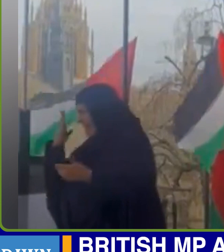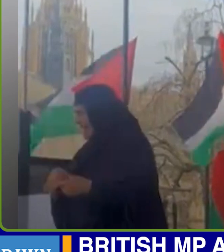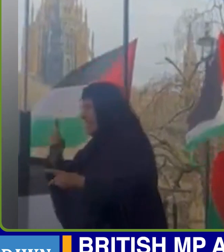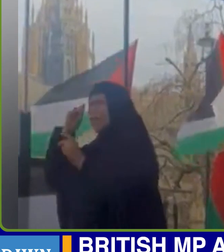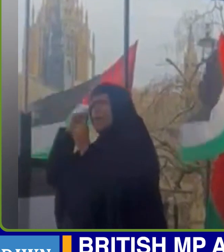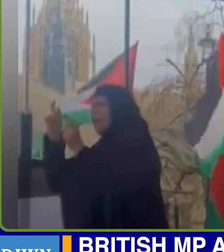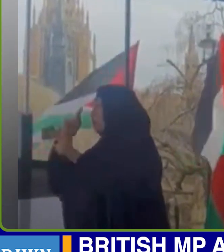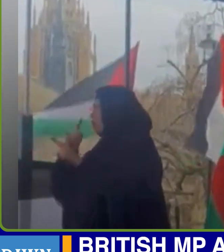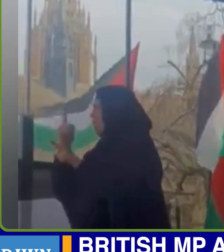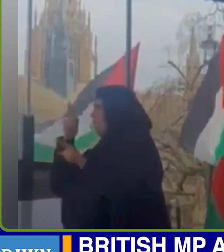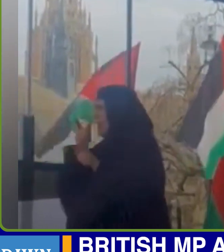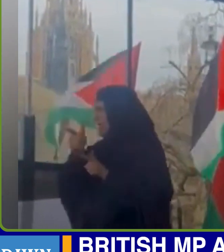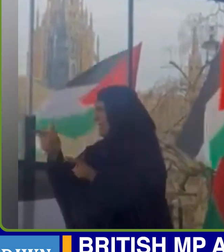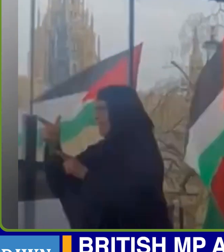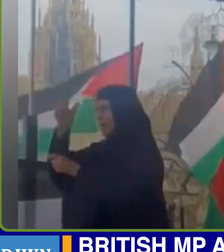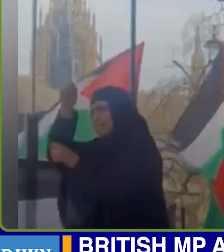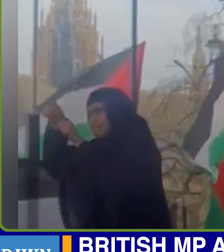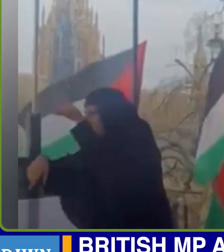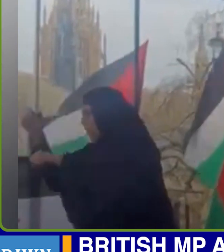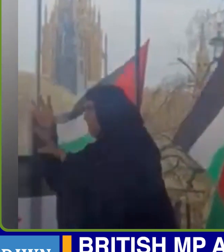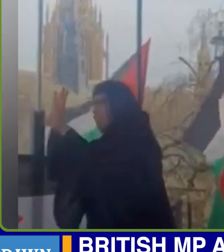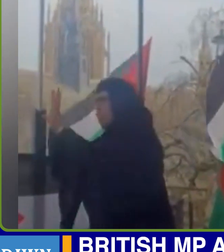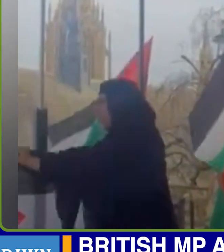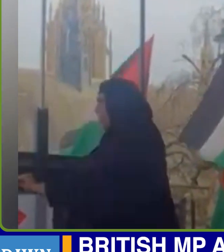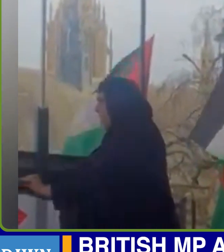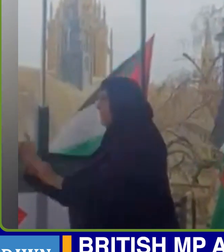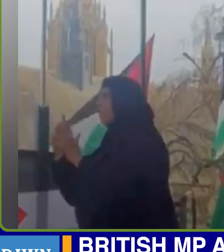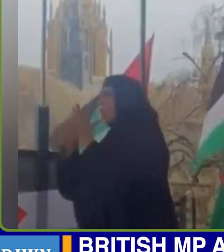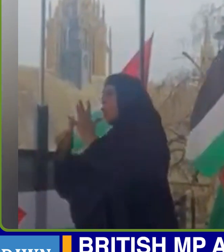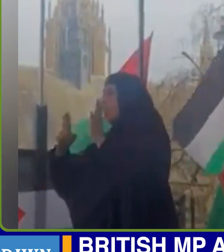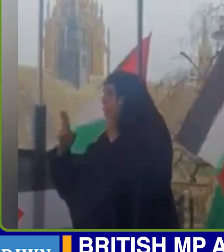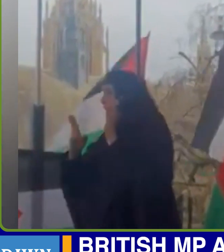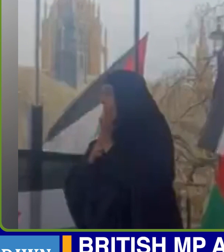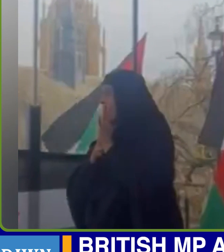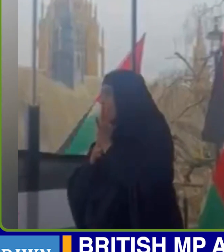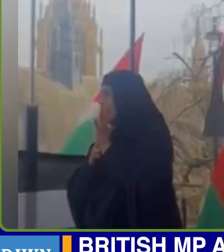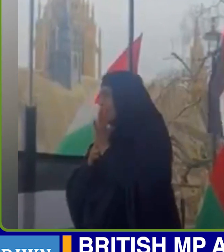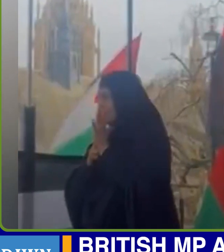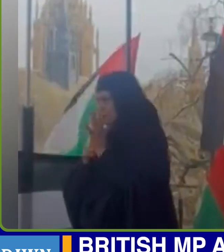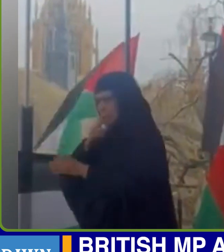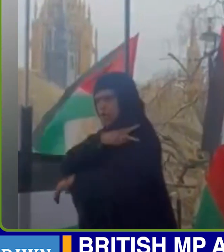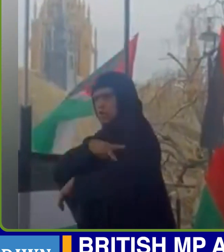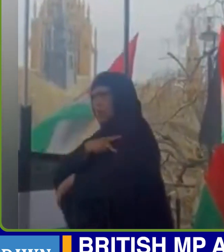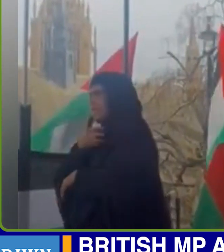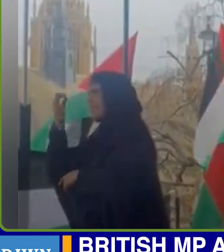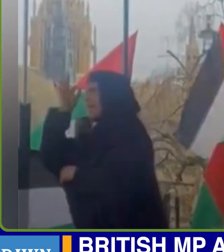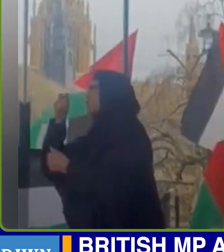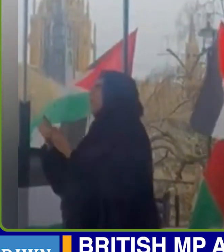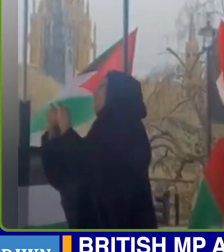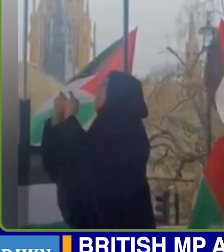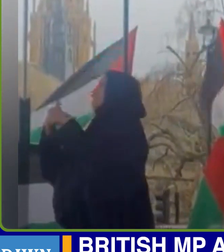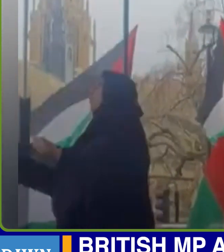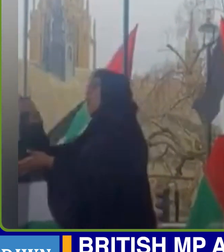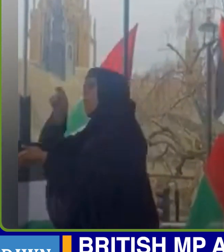and permanent ceasefire. Whilst the UN Security Council has finally voted for a ceasefire in